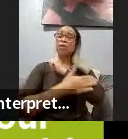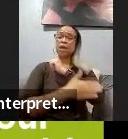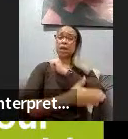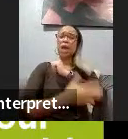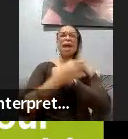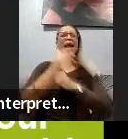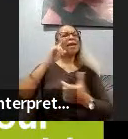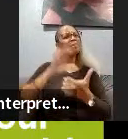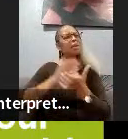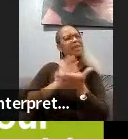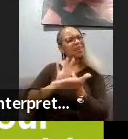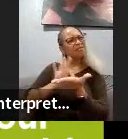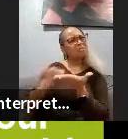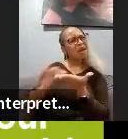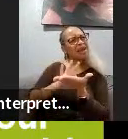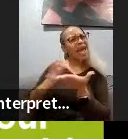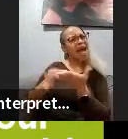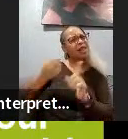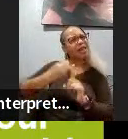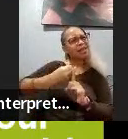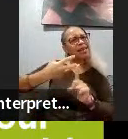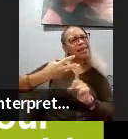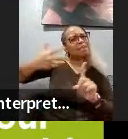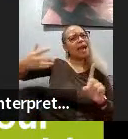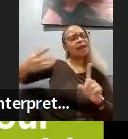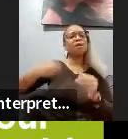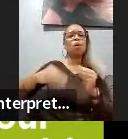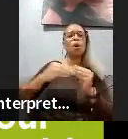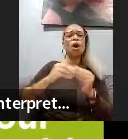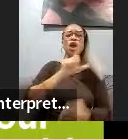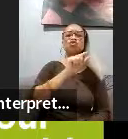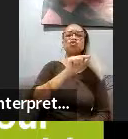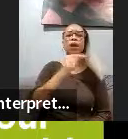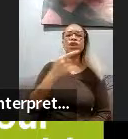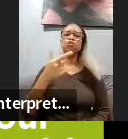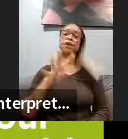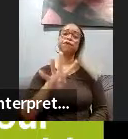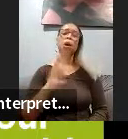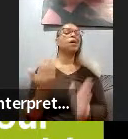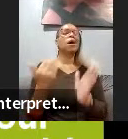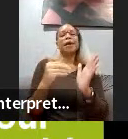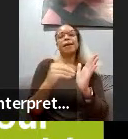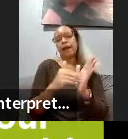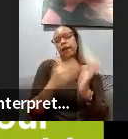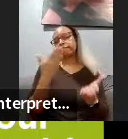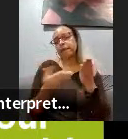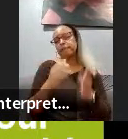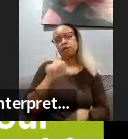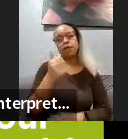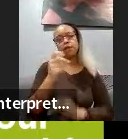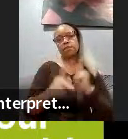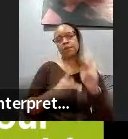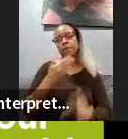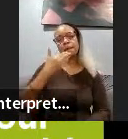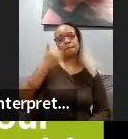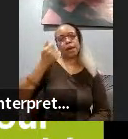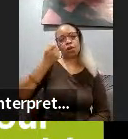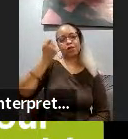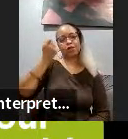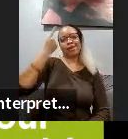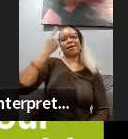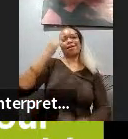believe Medi-Cal is further expanding in 2024. Again, there may be others who have a better understanding of this than